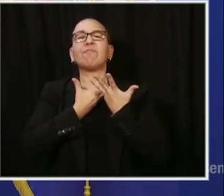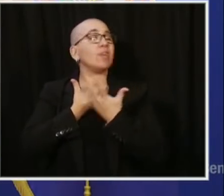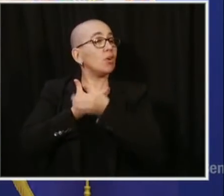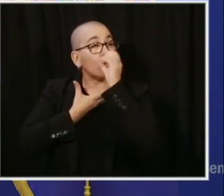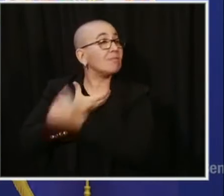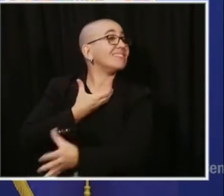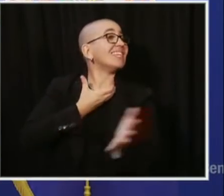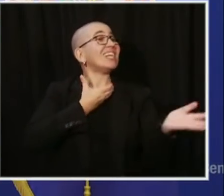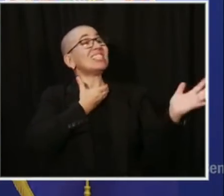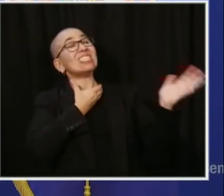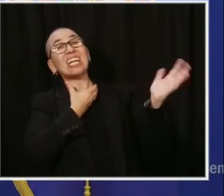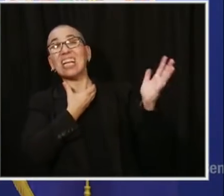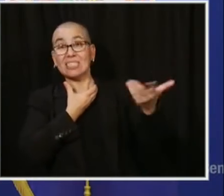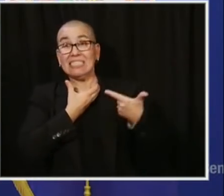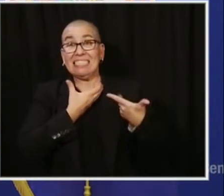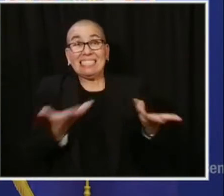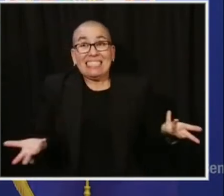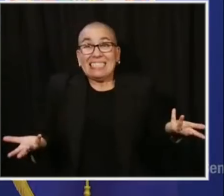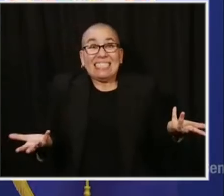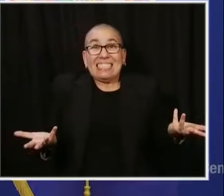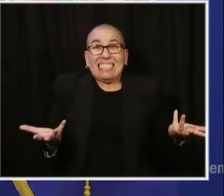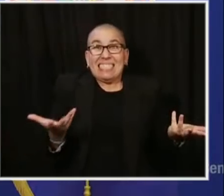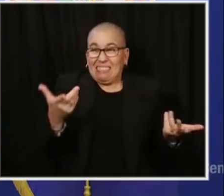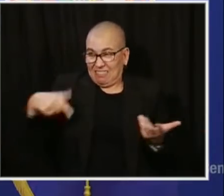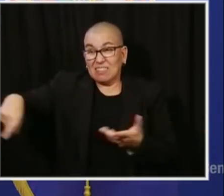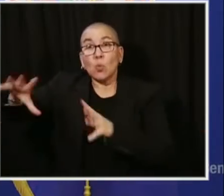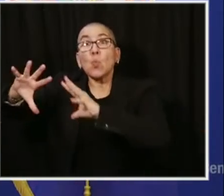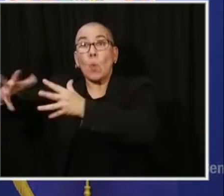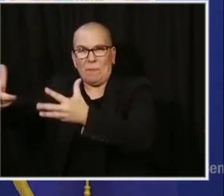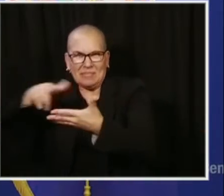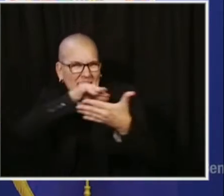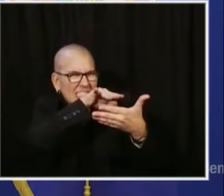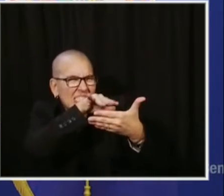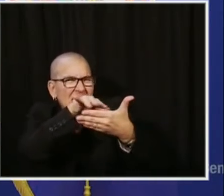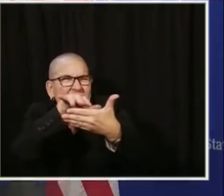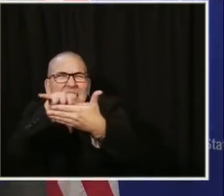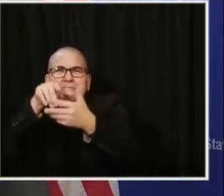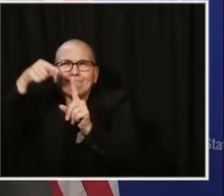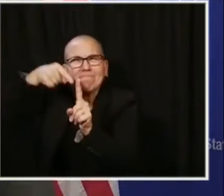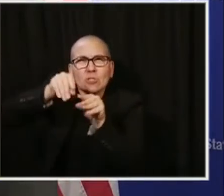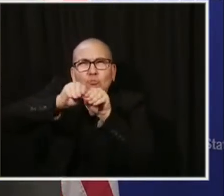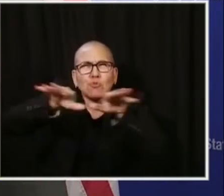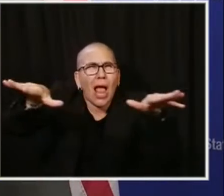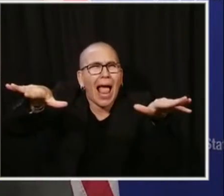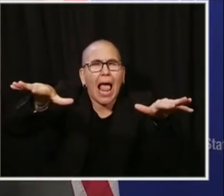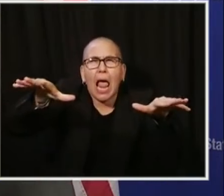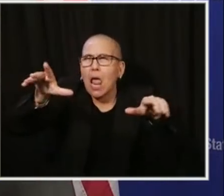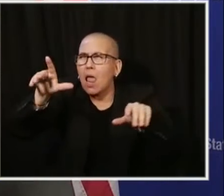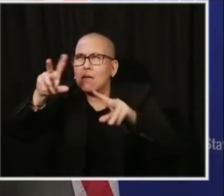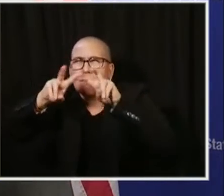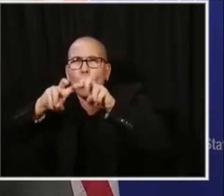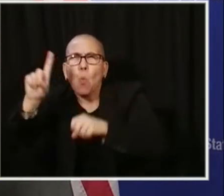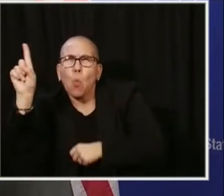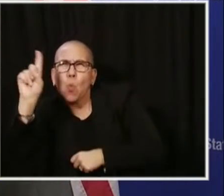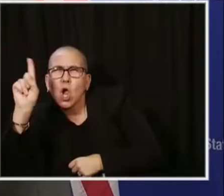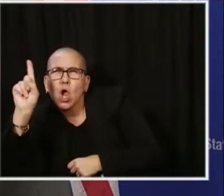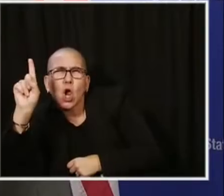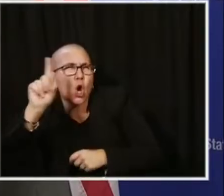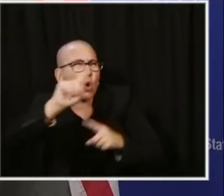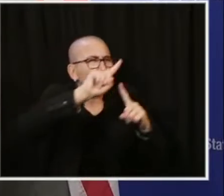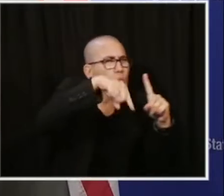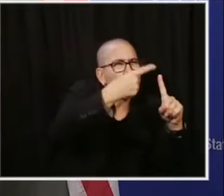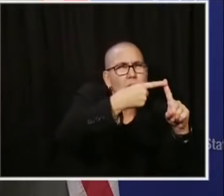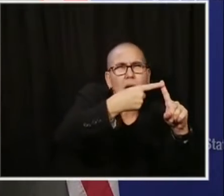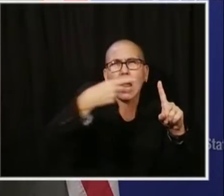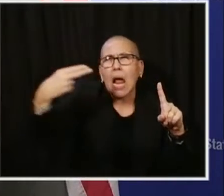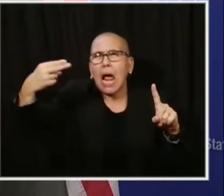it, where they're spreading it, and then, of course, when they're spreading it. So these are the outbreaks that we've